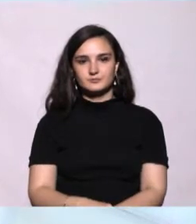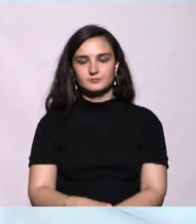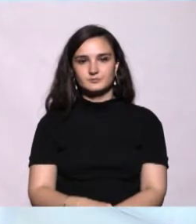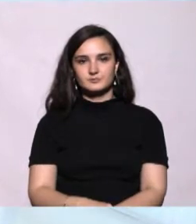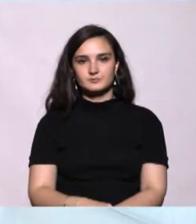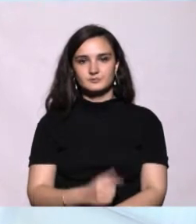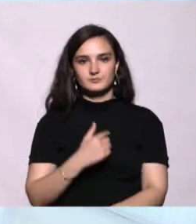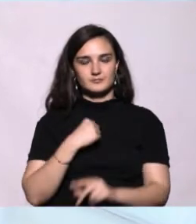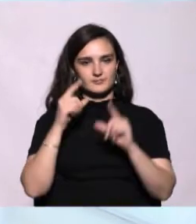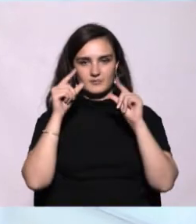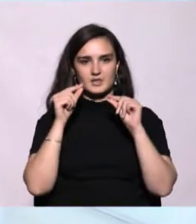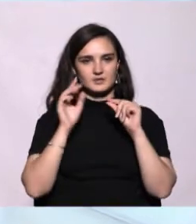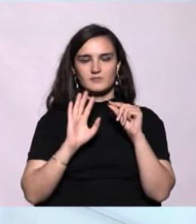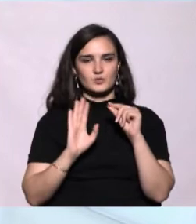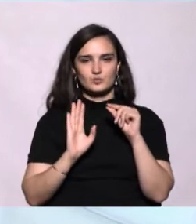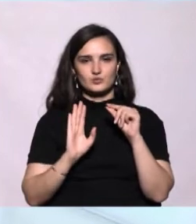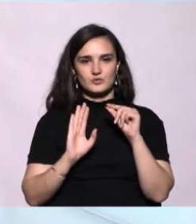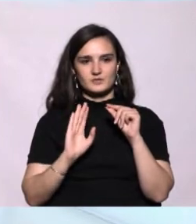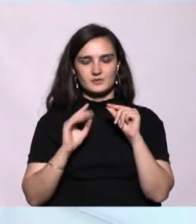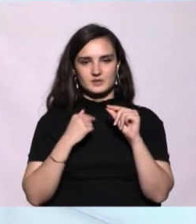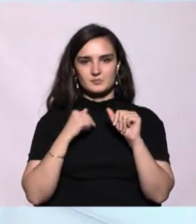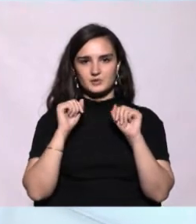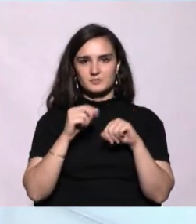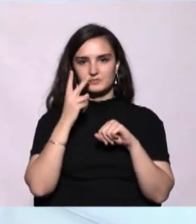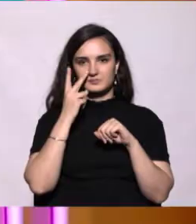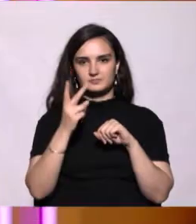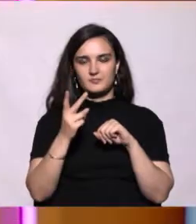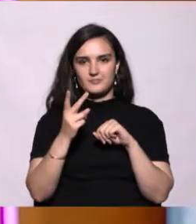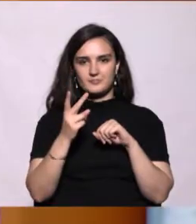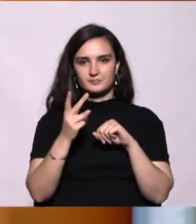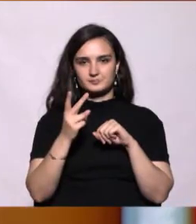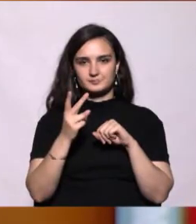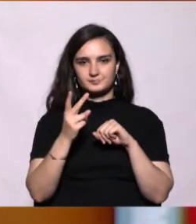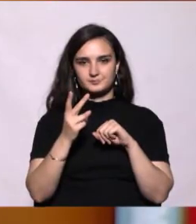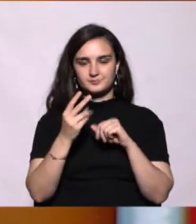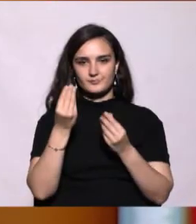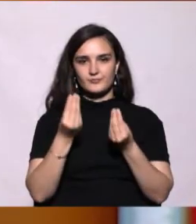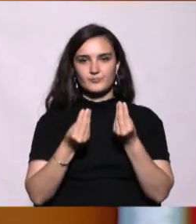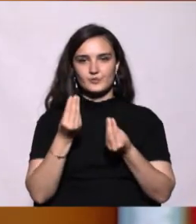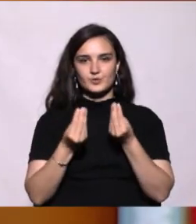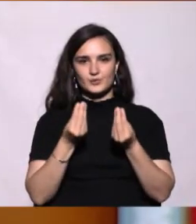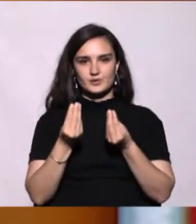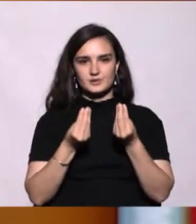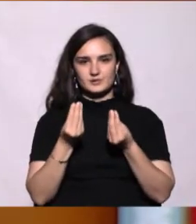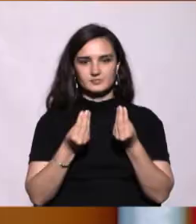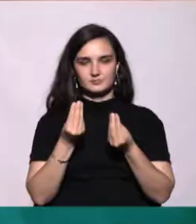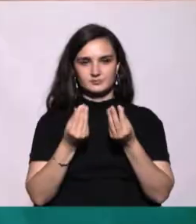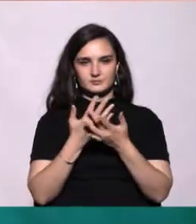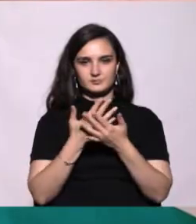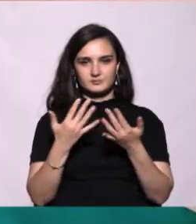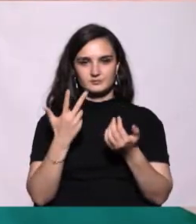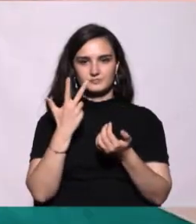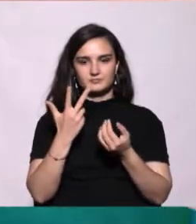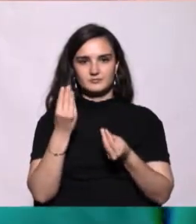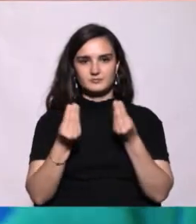to close my eyes. And I can see toys. Toys.